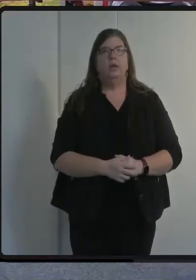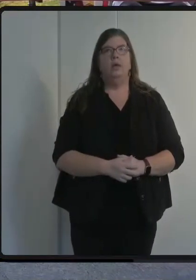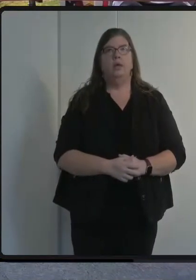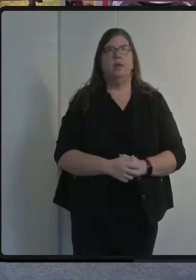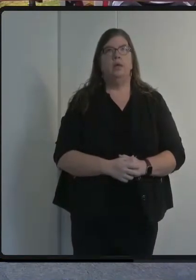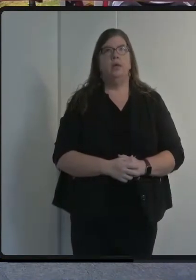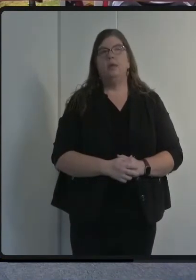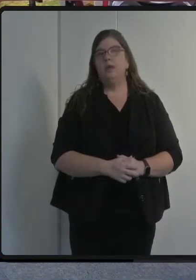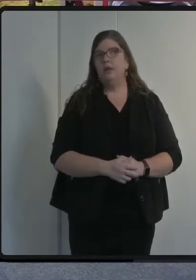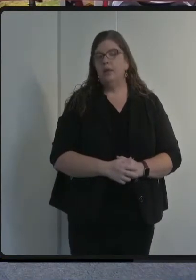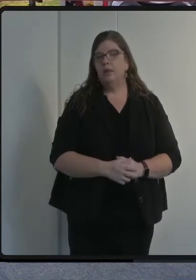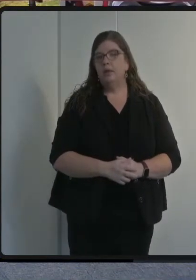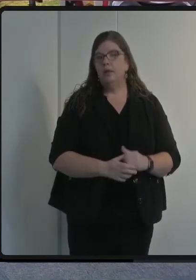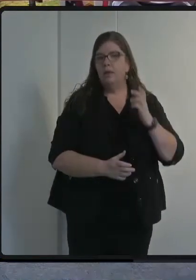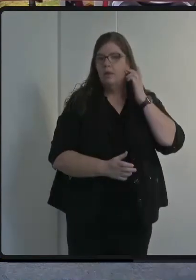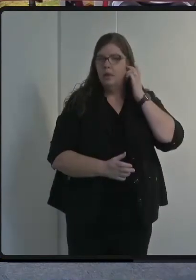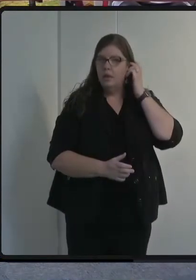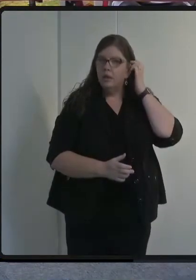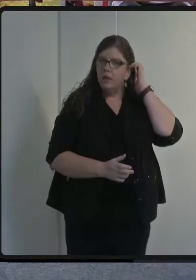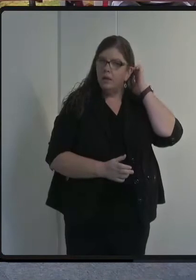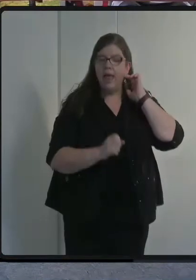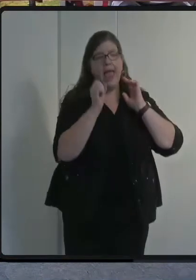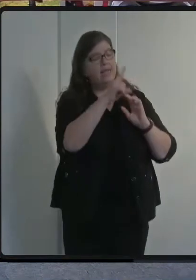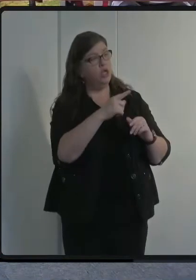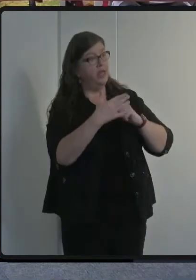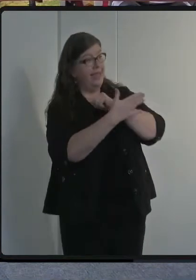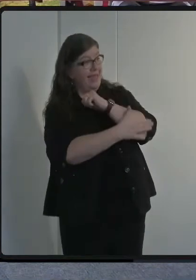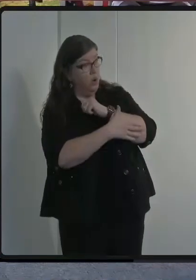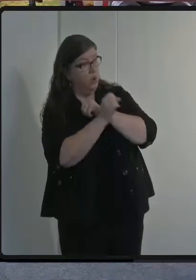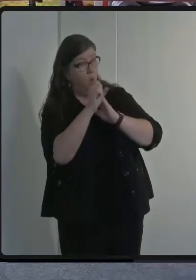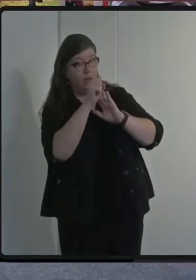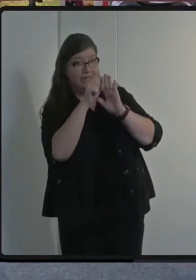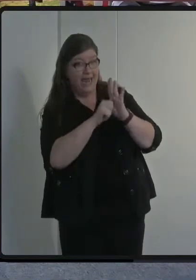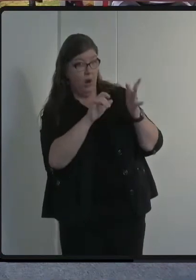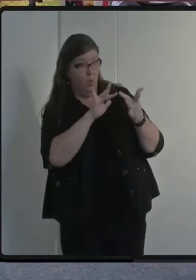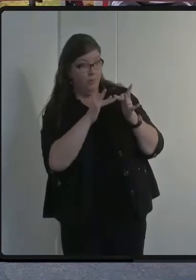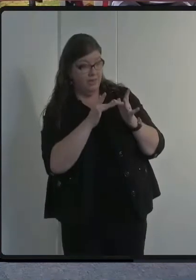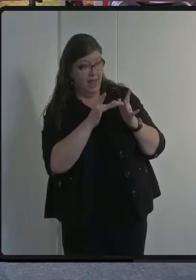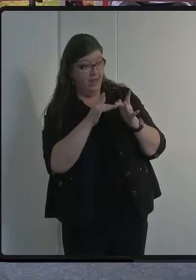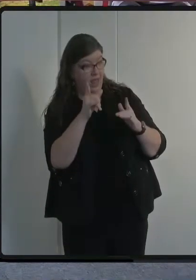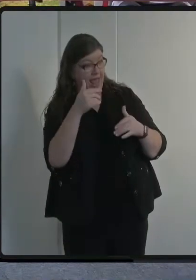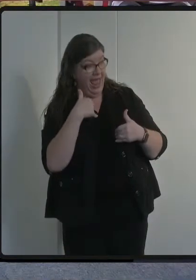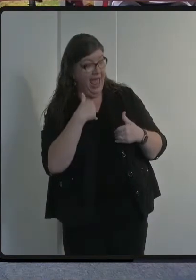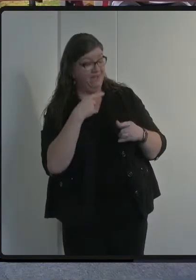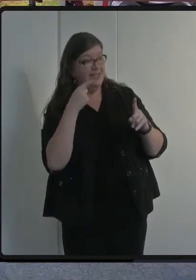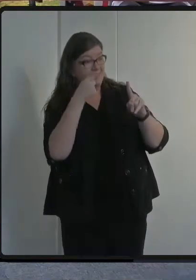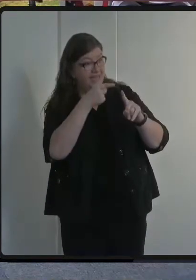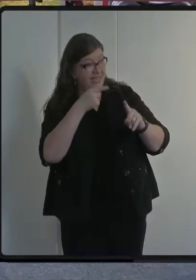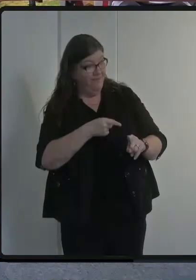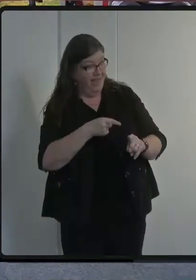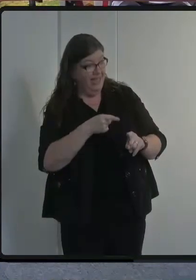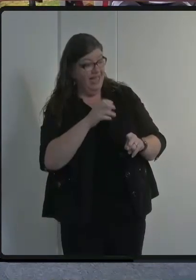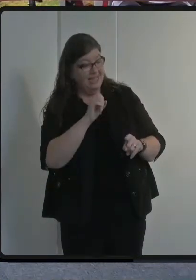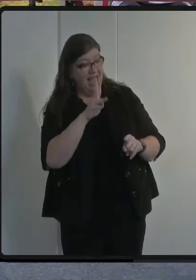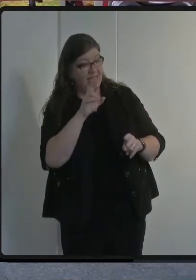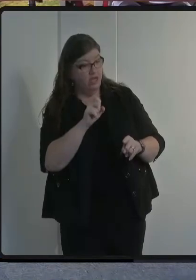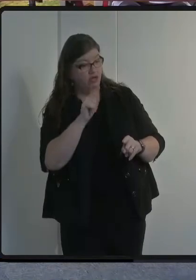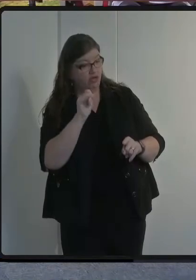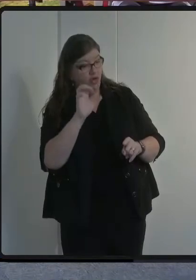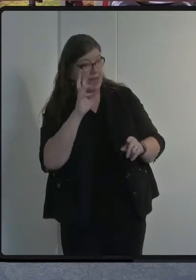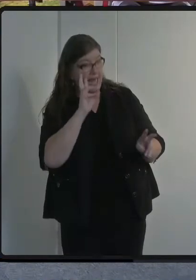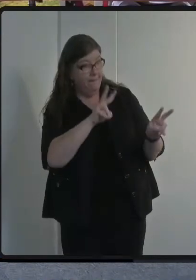going off that, is there a place on the county website, state website, where those specific census tracts in each of those cities can be